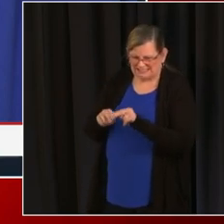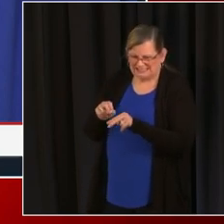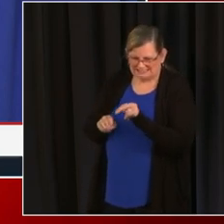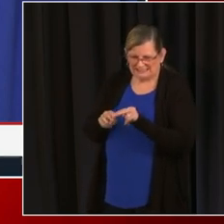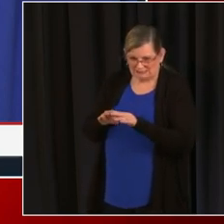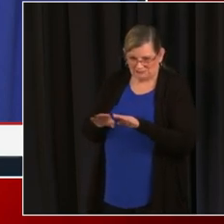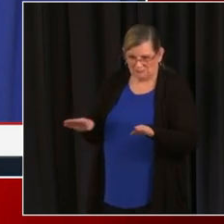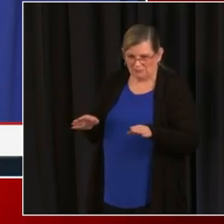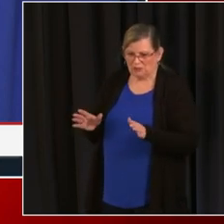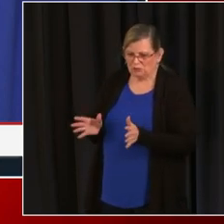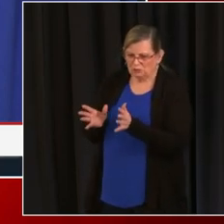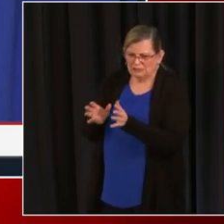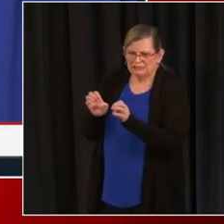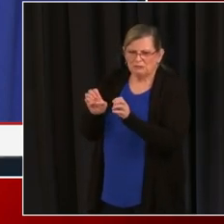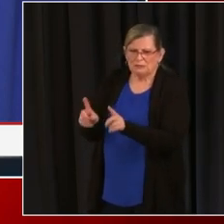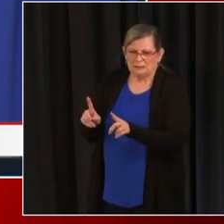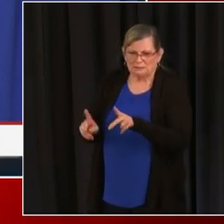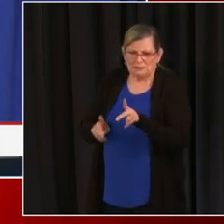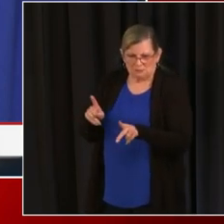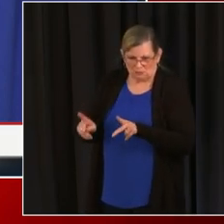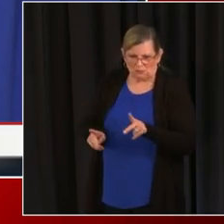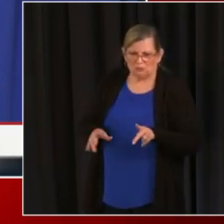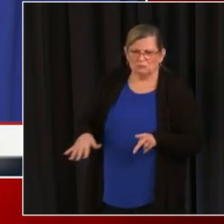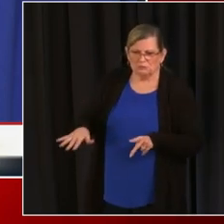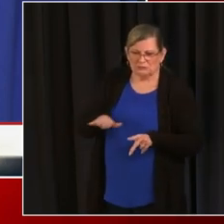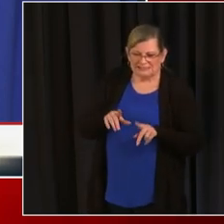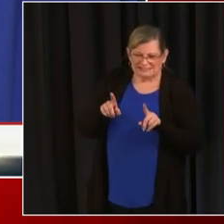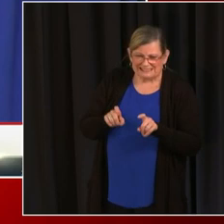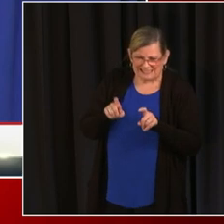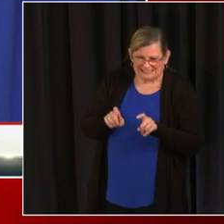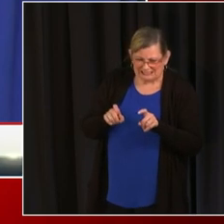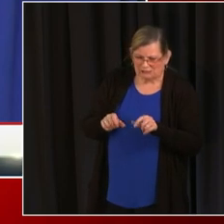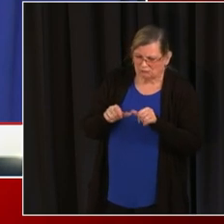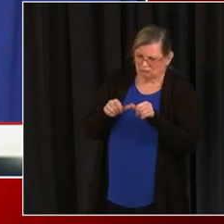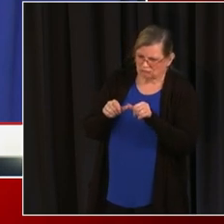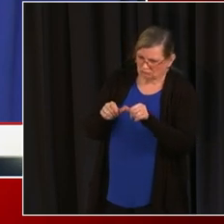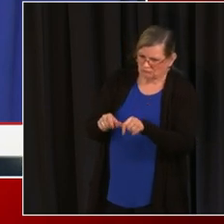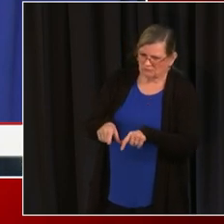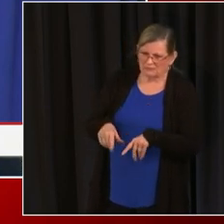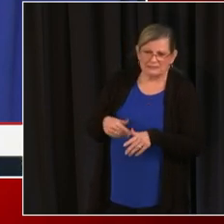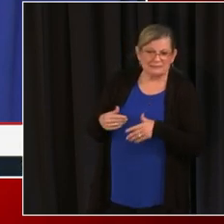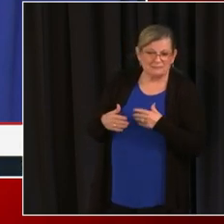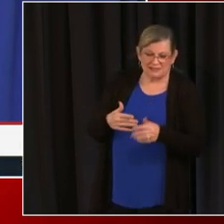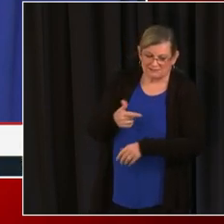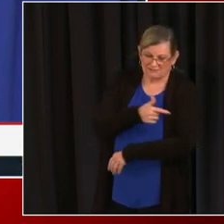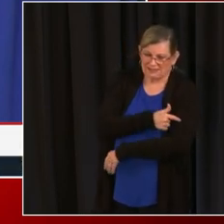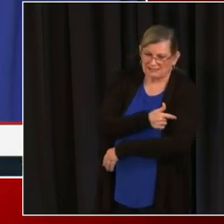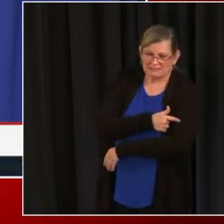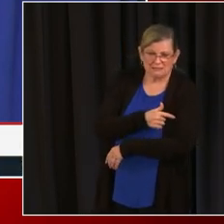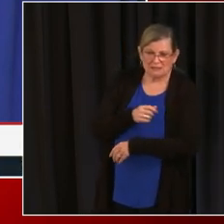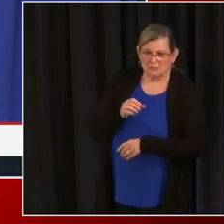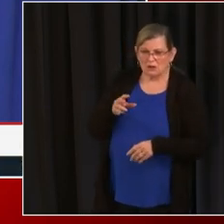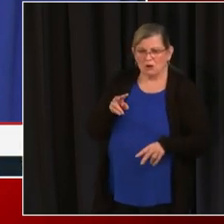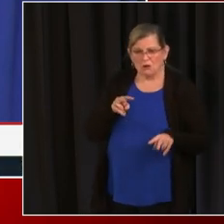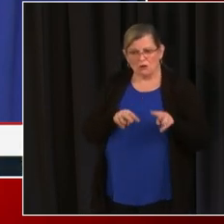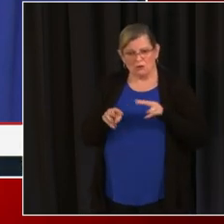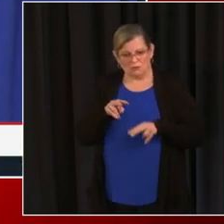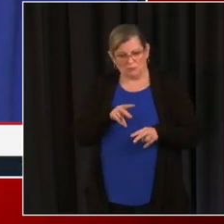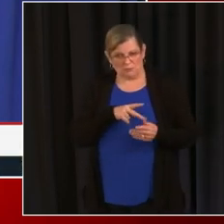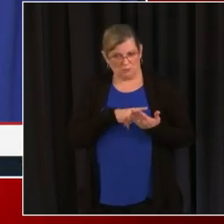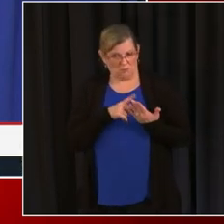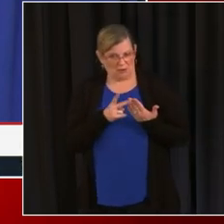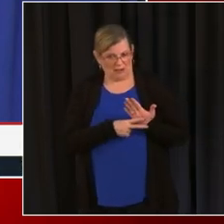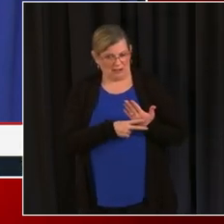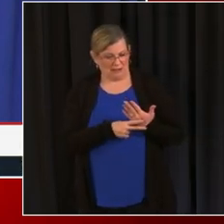encourage educators to be tested with a routine level of frequency. So despite vaccination status, those surveillance programs in our